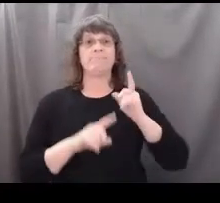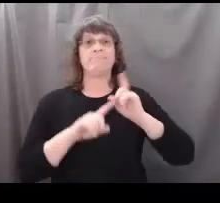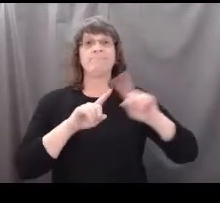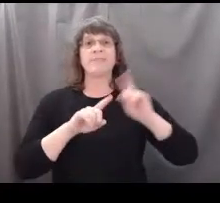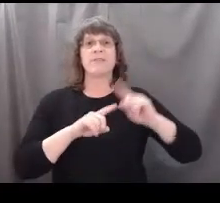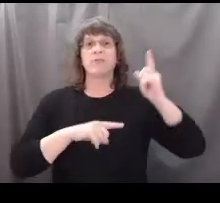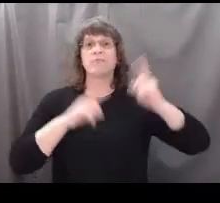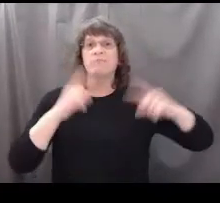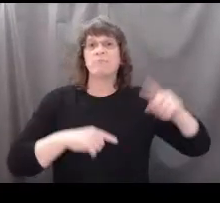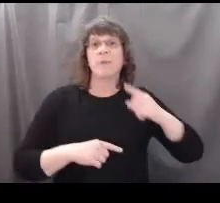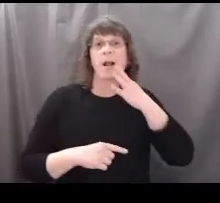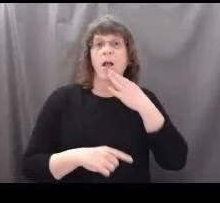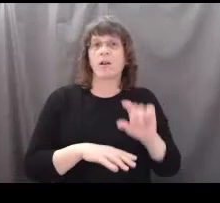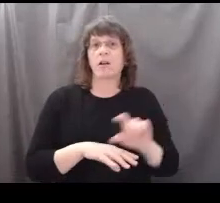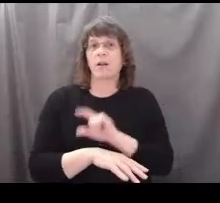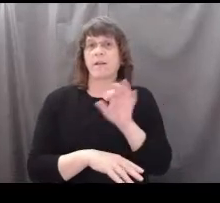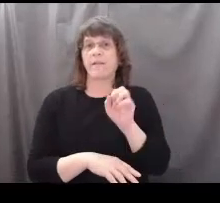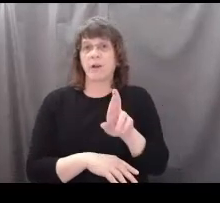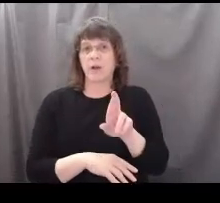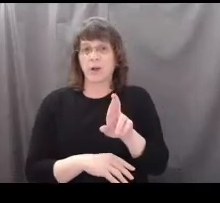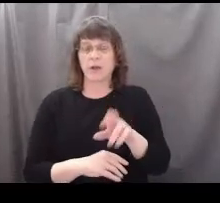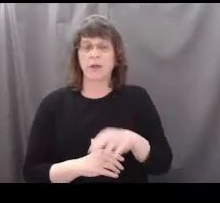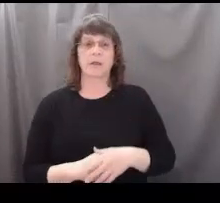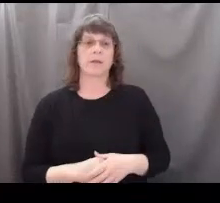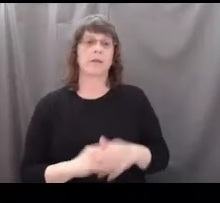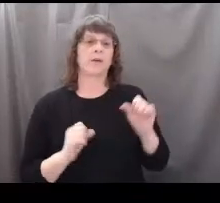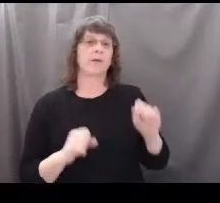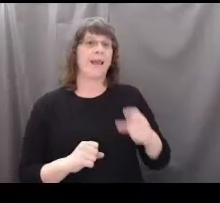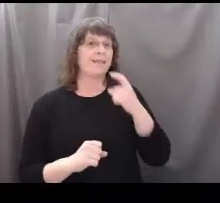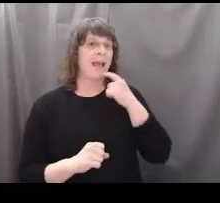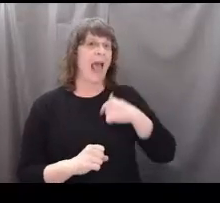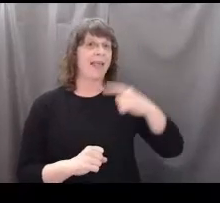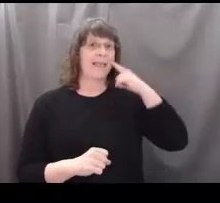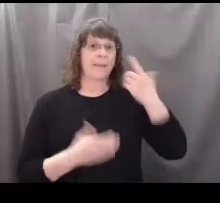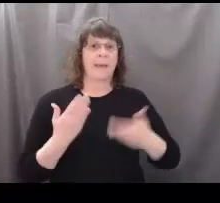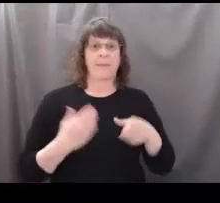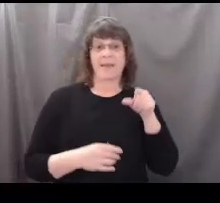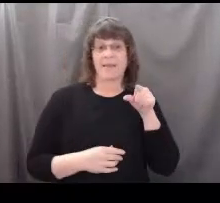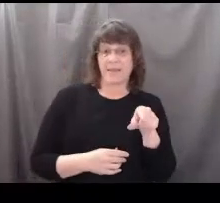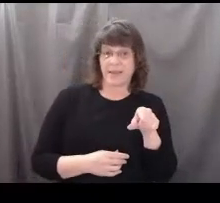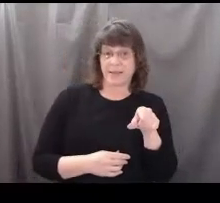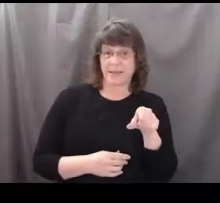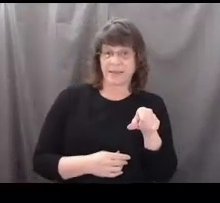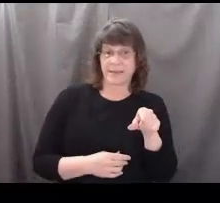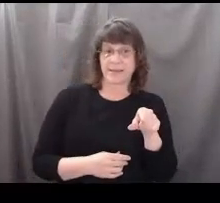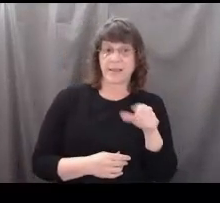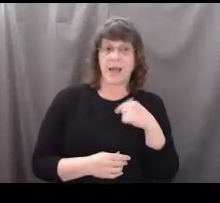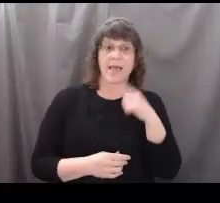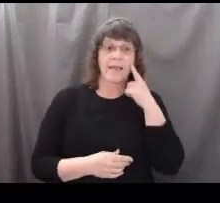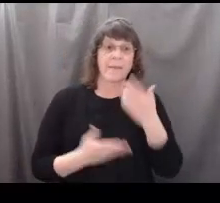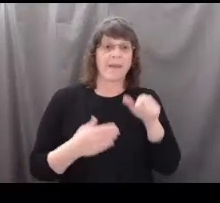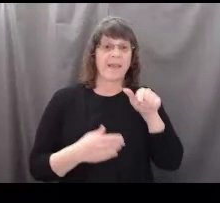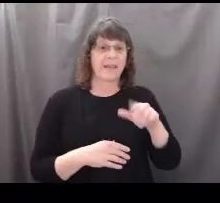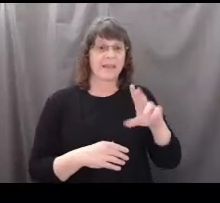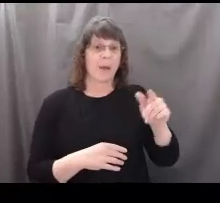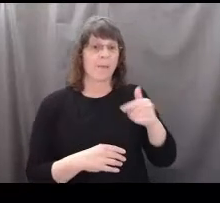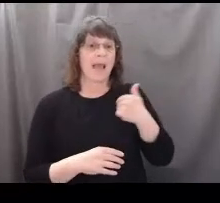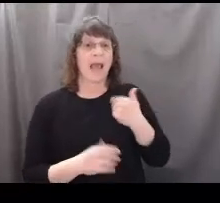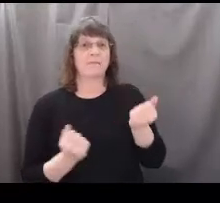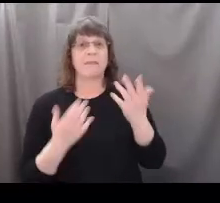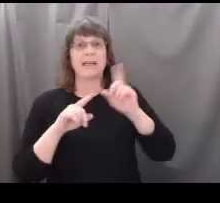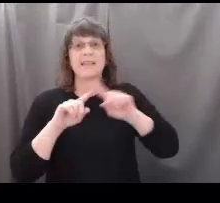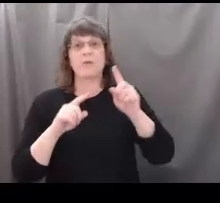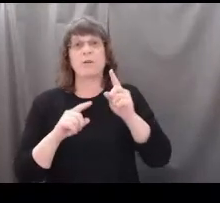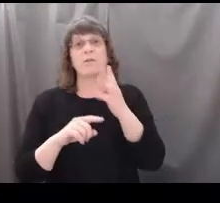fur. And then you can say, I think maybe blank, I think maybe this puppy has lots of different